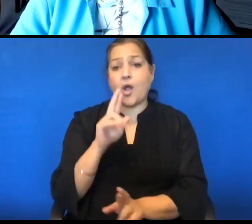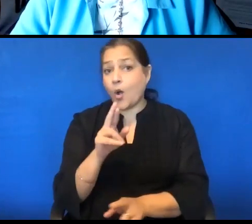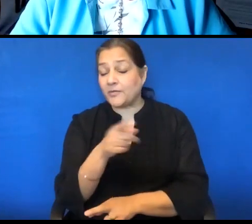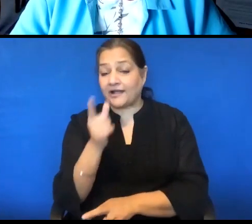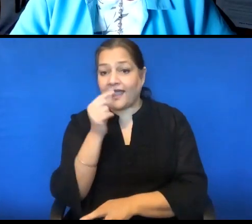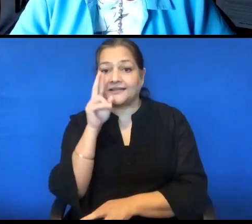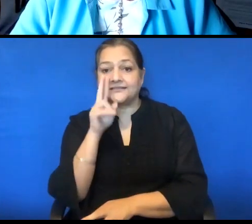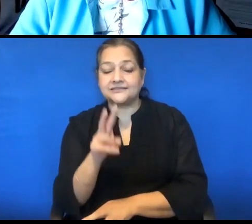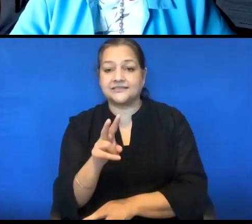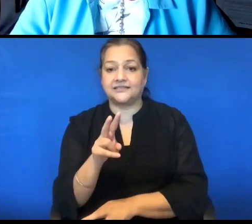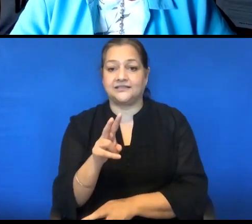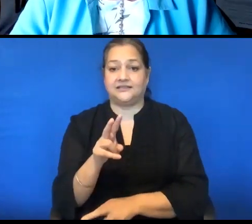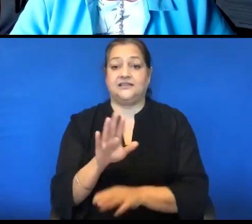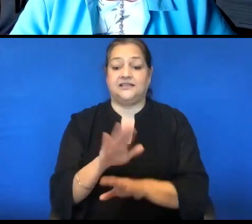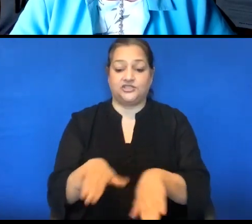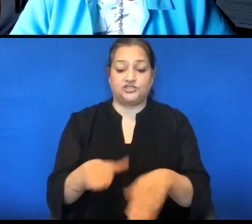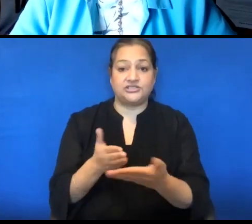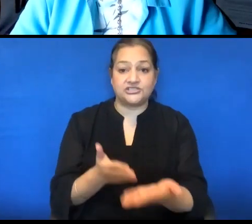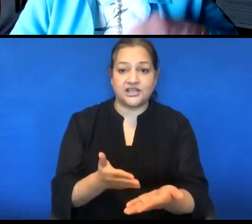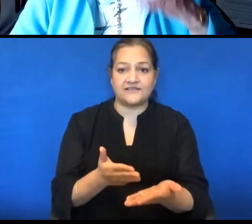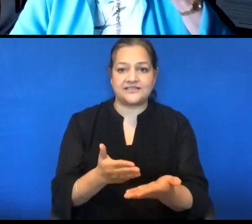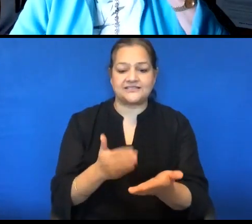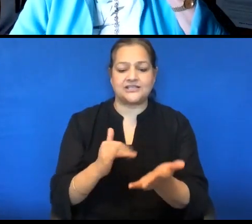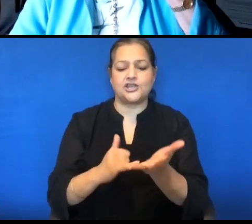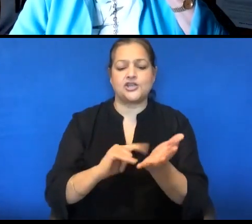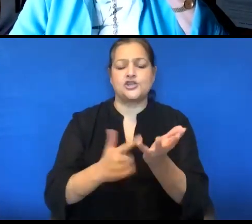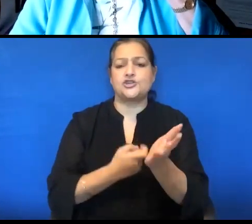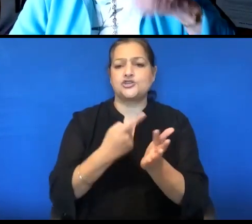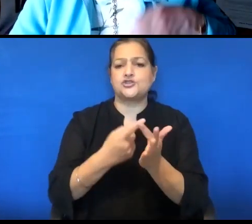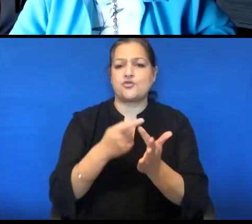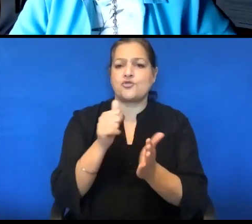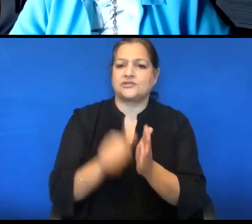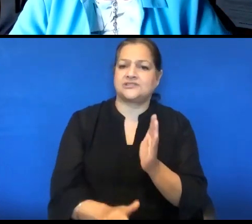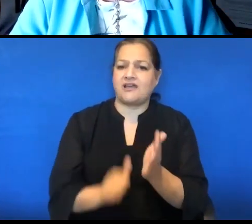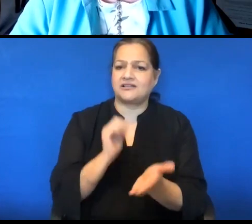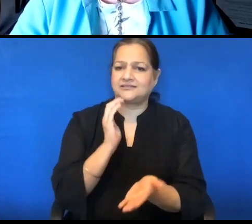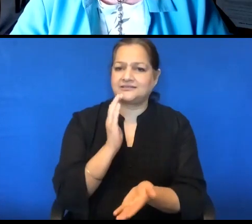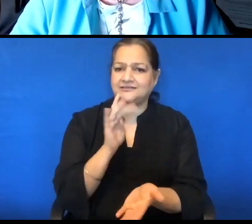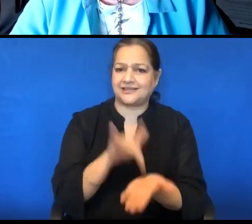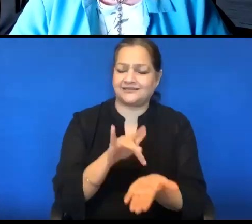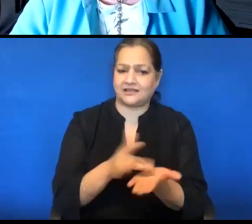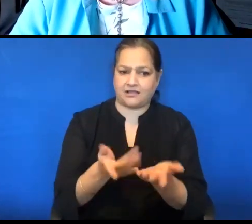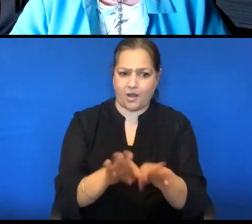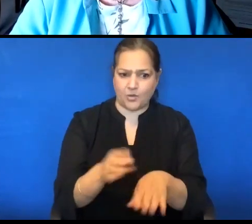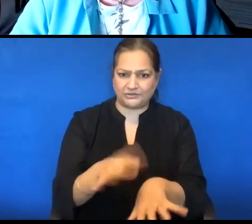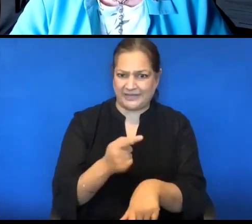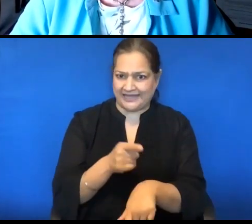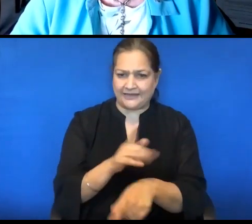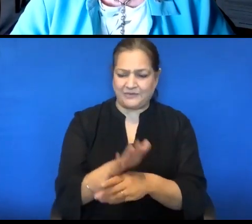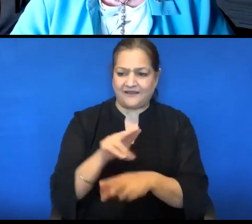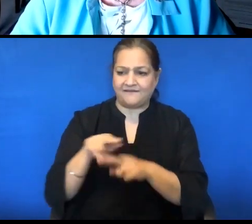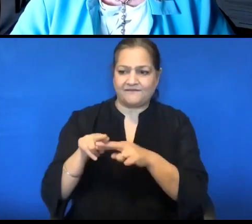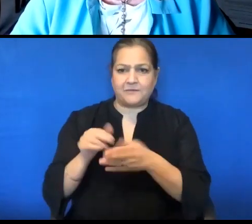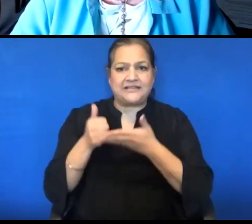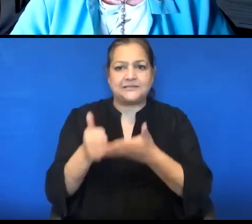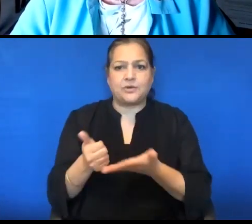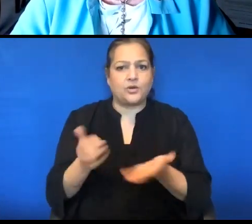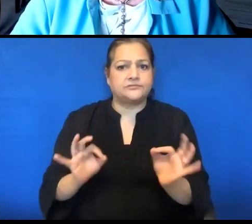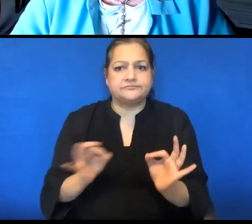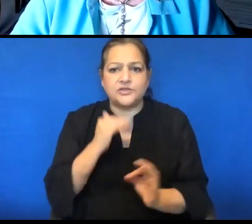children's services, particularly Sure Start centres that have closed, that lack of support around the family, all of this plays into